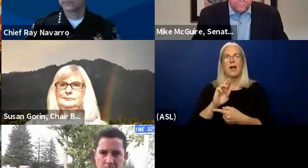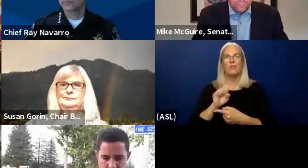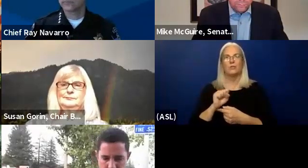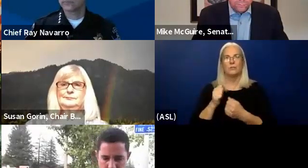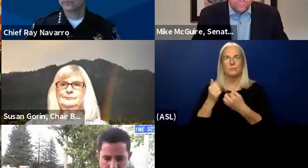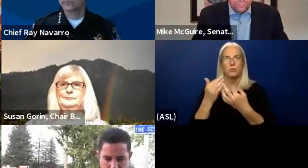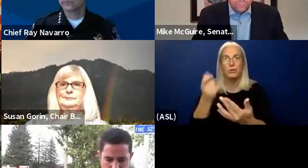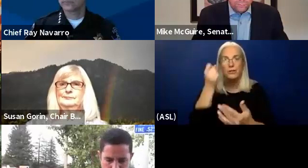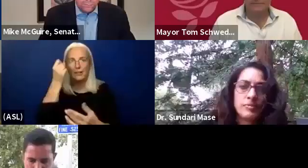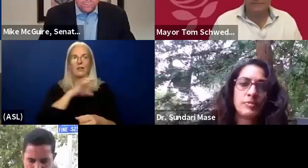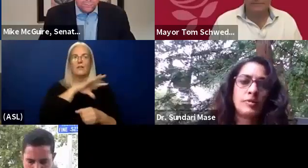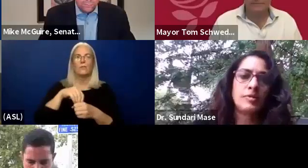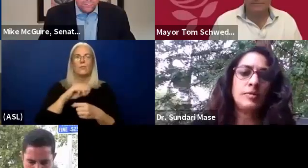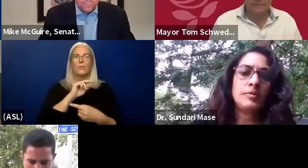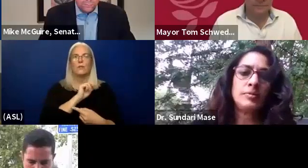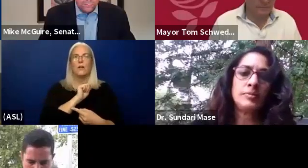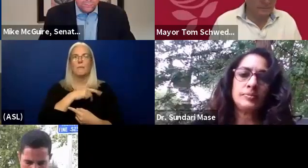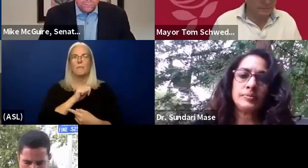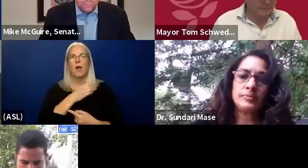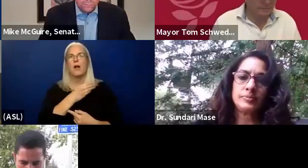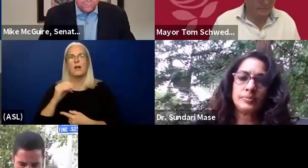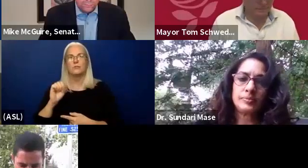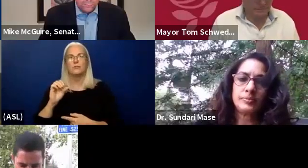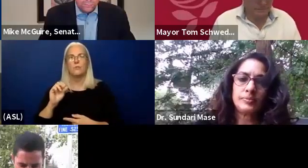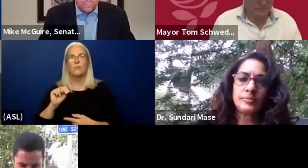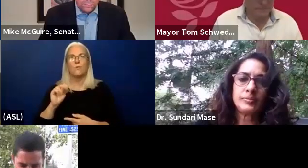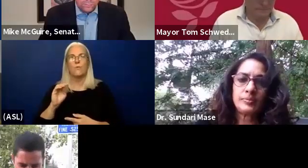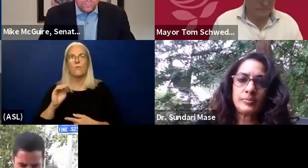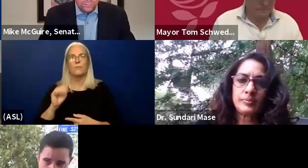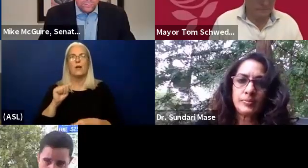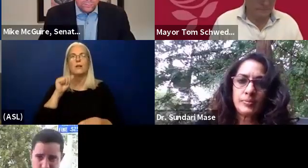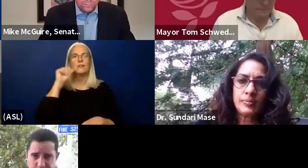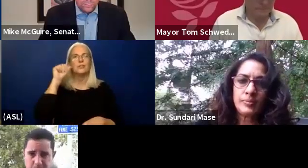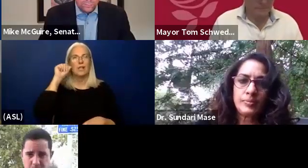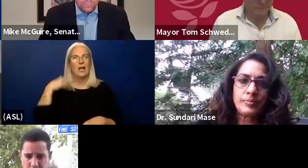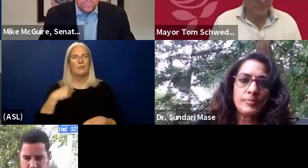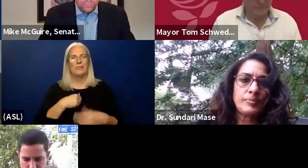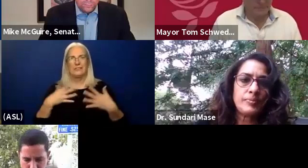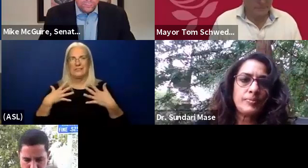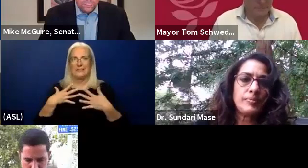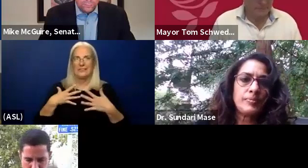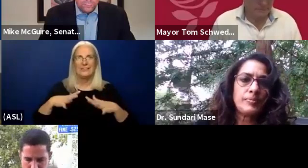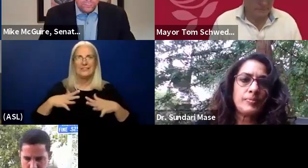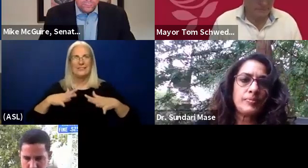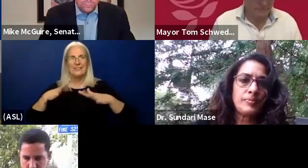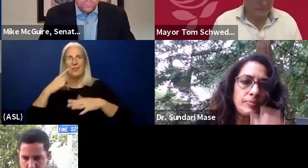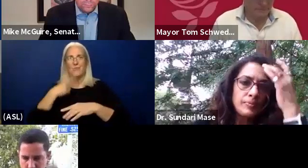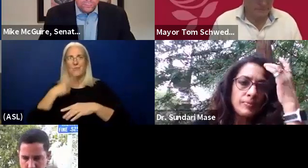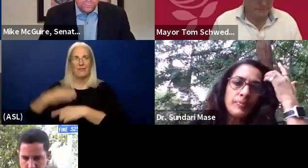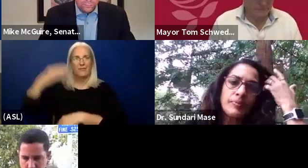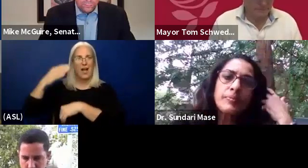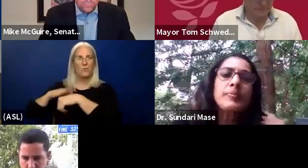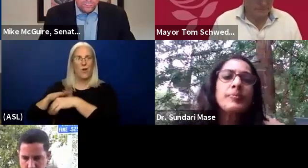fire, anxiety was high as red flag conditions, including gusty winds, low relative